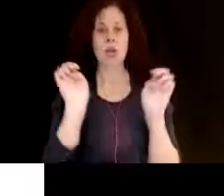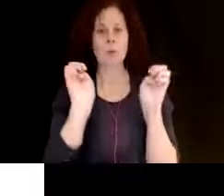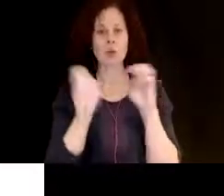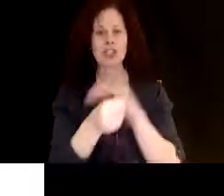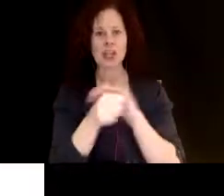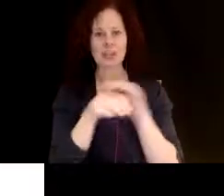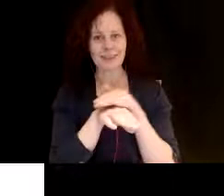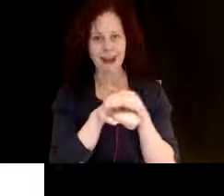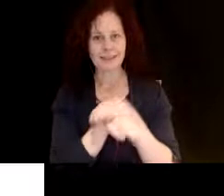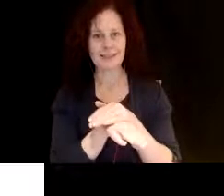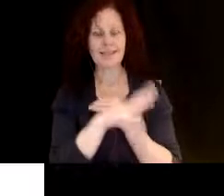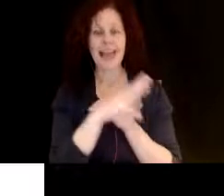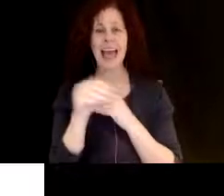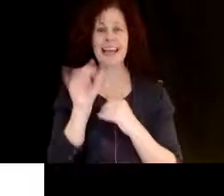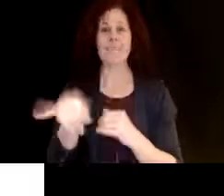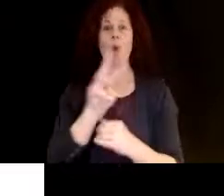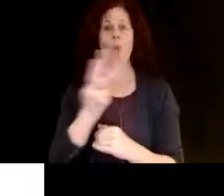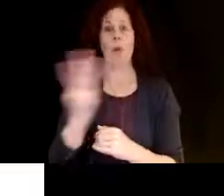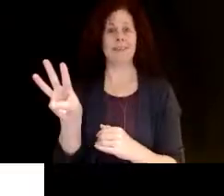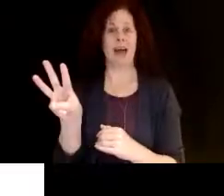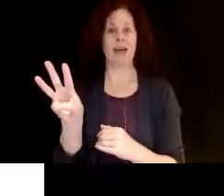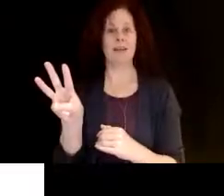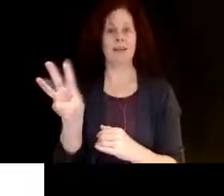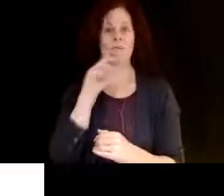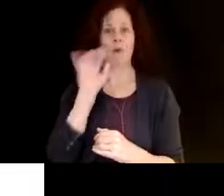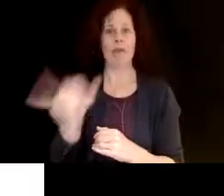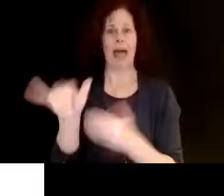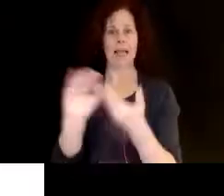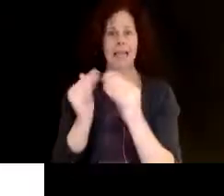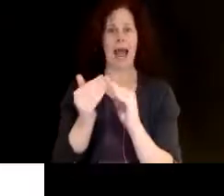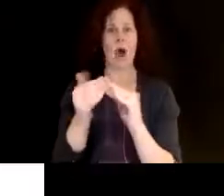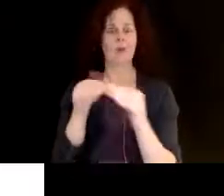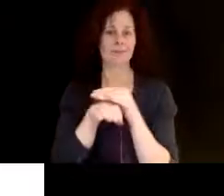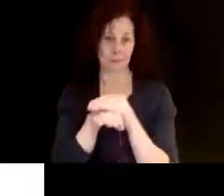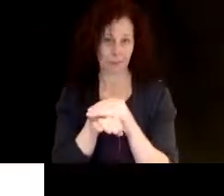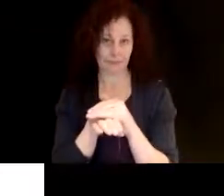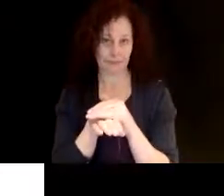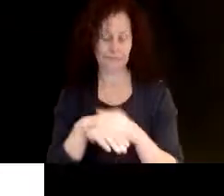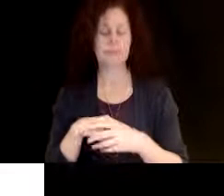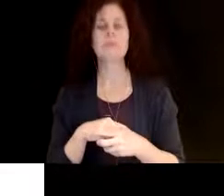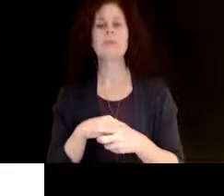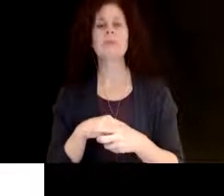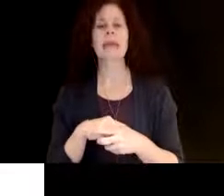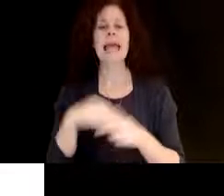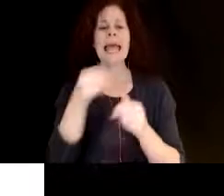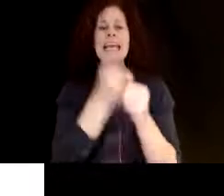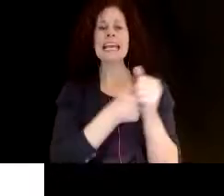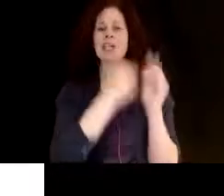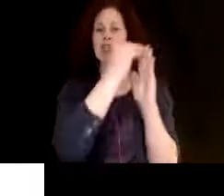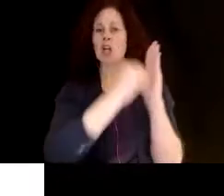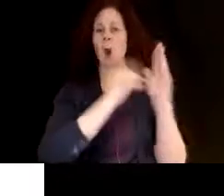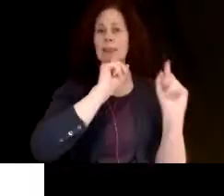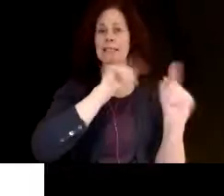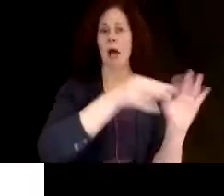and whether or not the municipal website was accessible. And each of these responses were linked to statistics